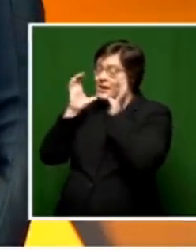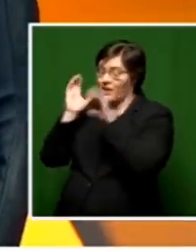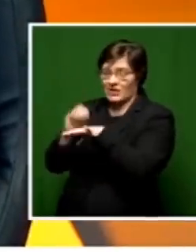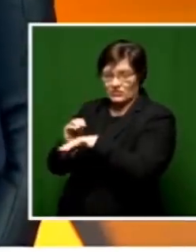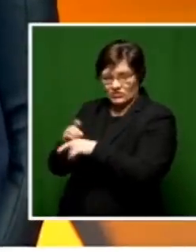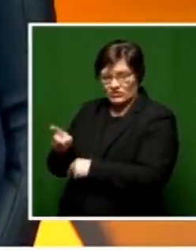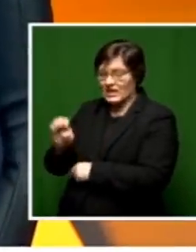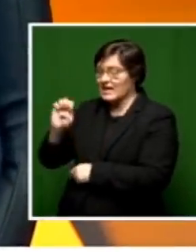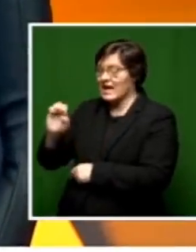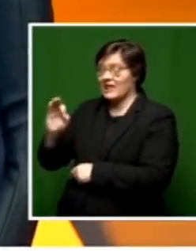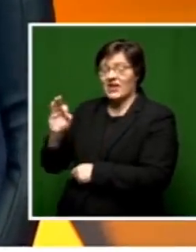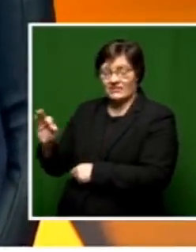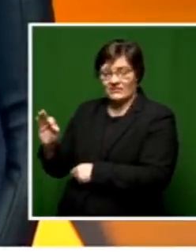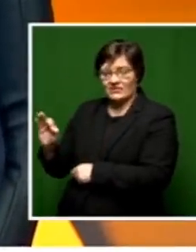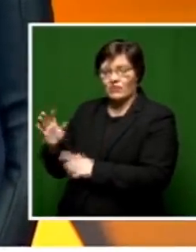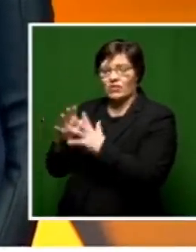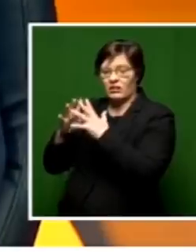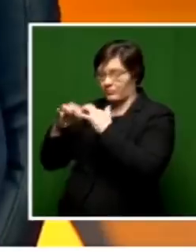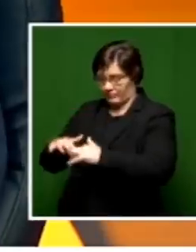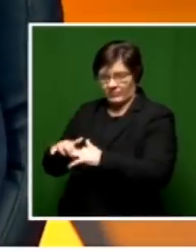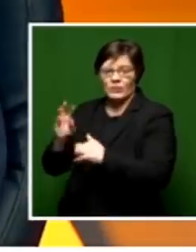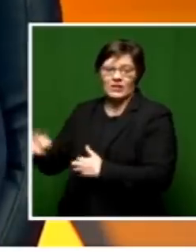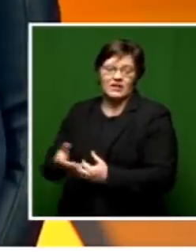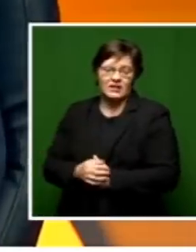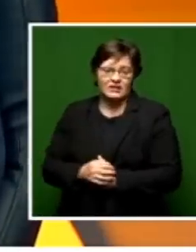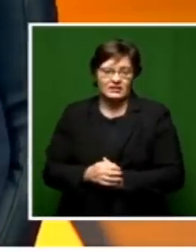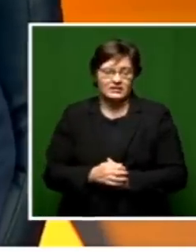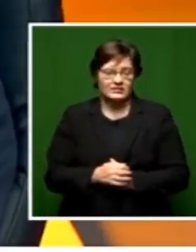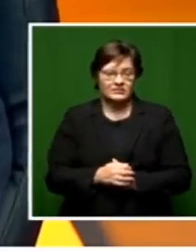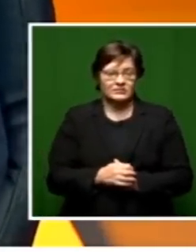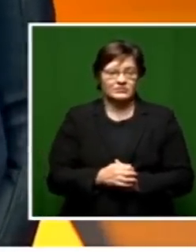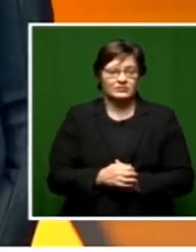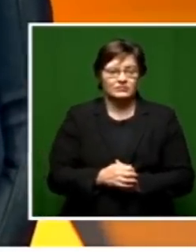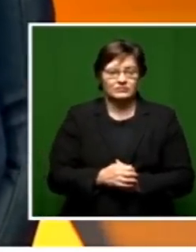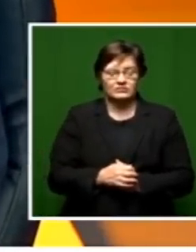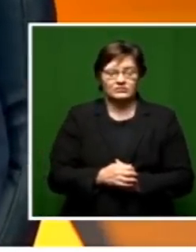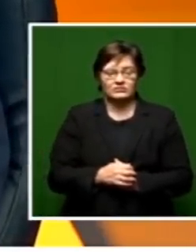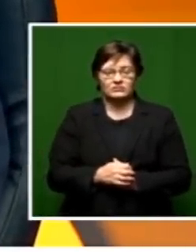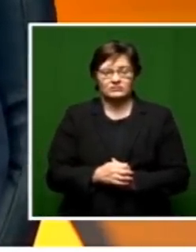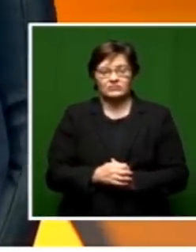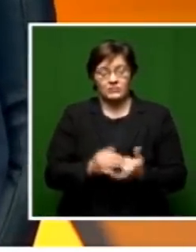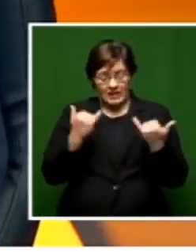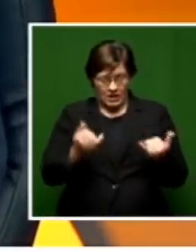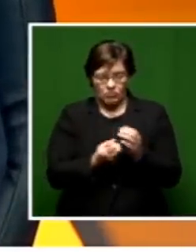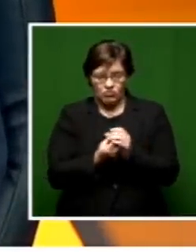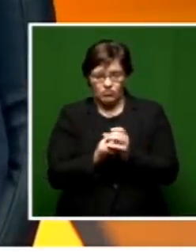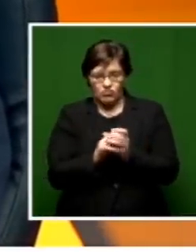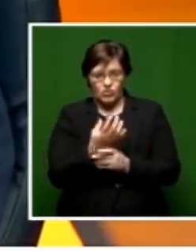dwindle. But at the moment, they are still growing. They're on an upward trajectory. At the